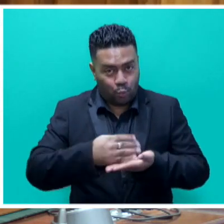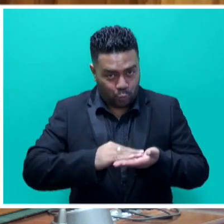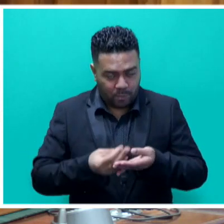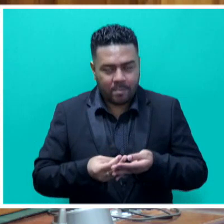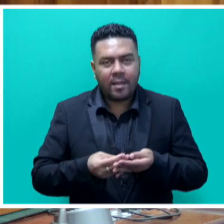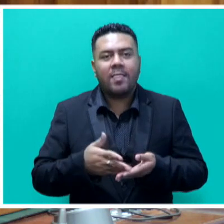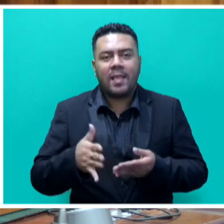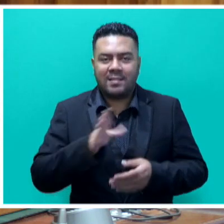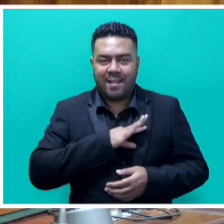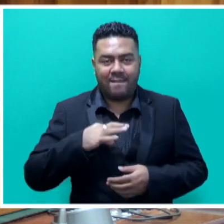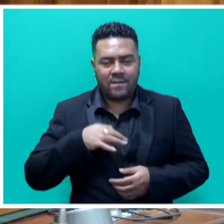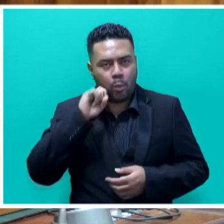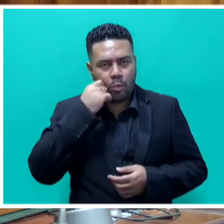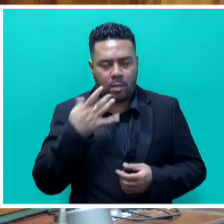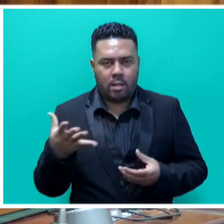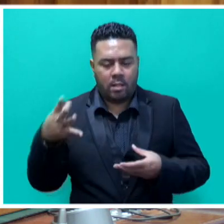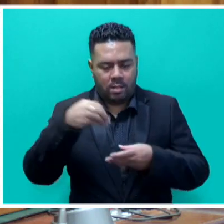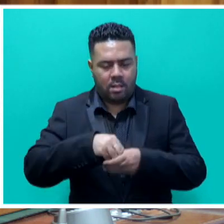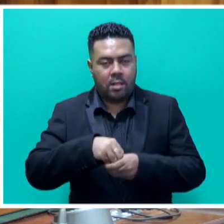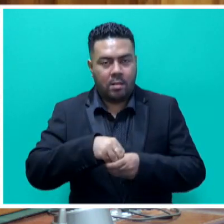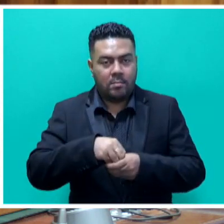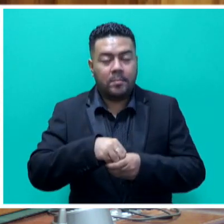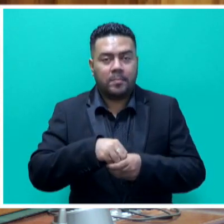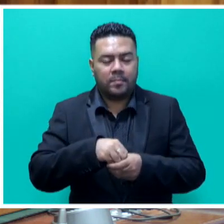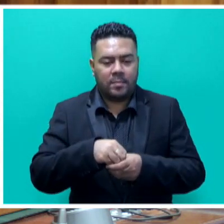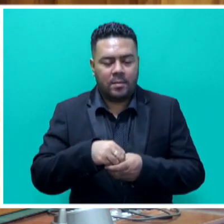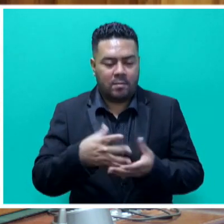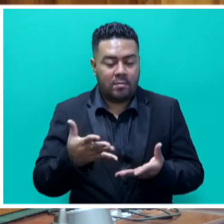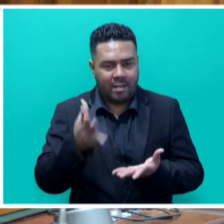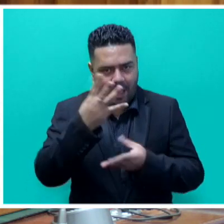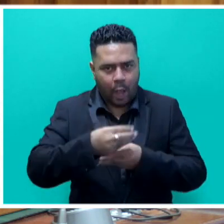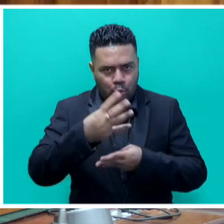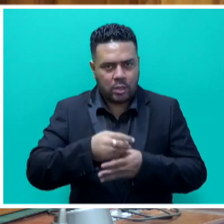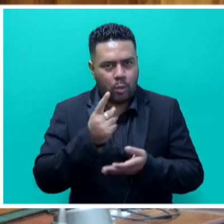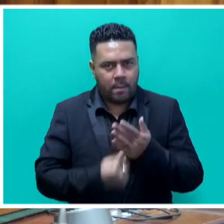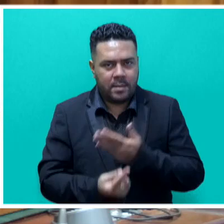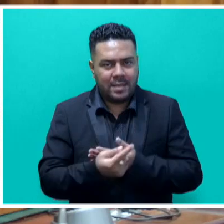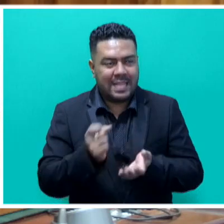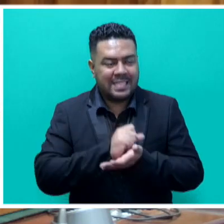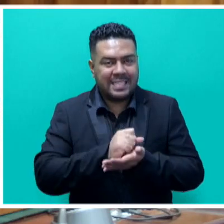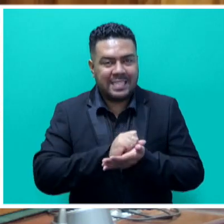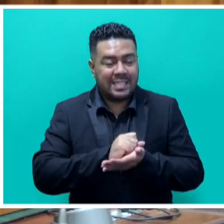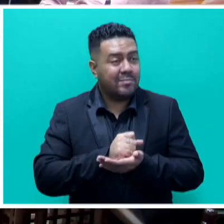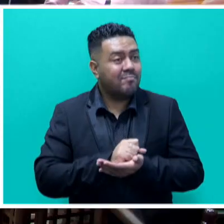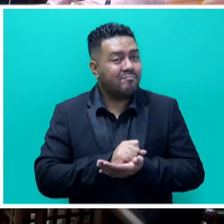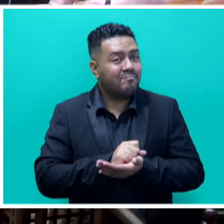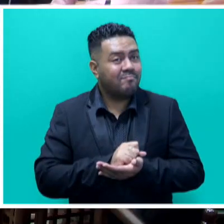papers for counting at the table by the Secretary General. You can proceed.